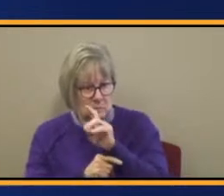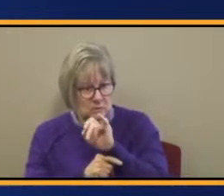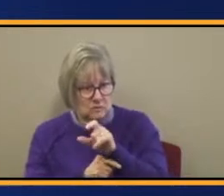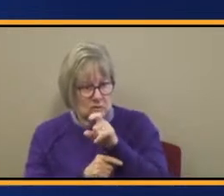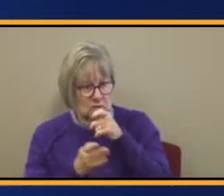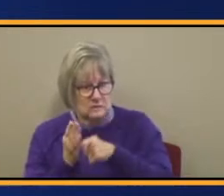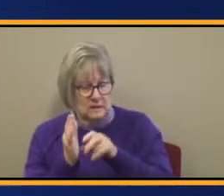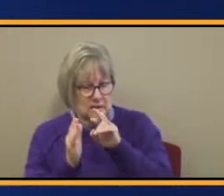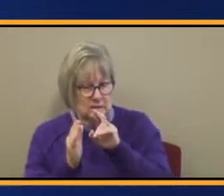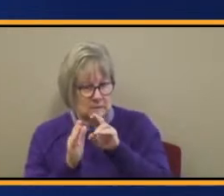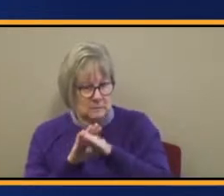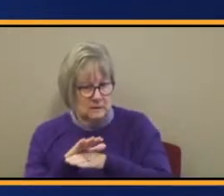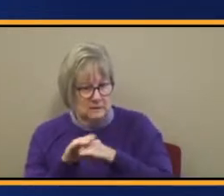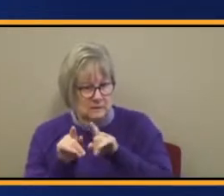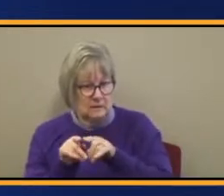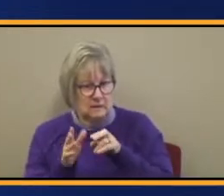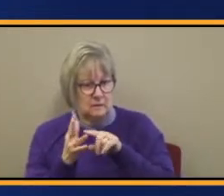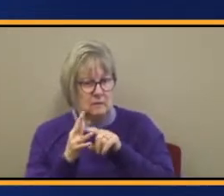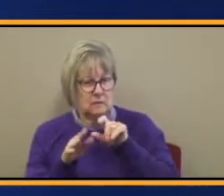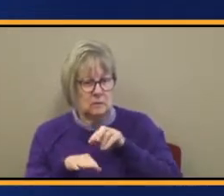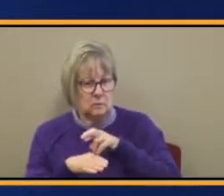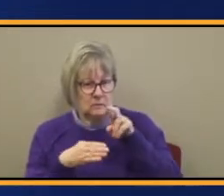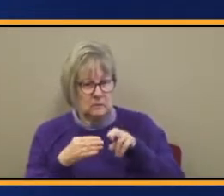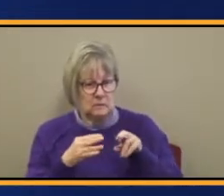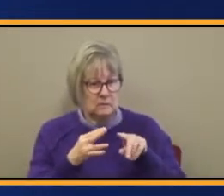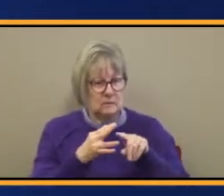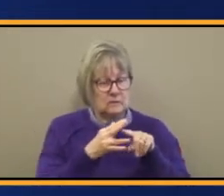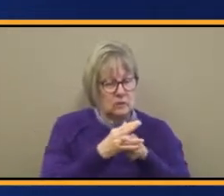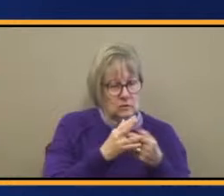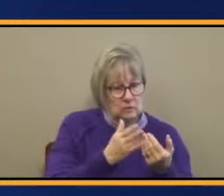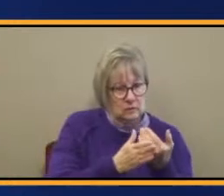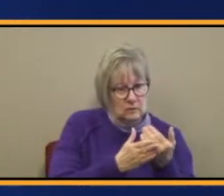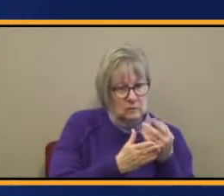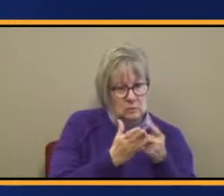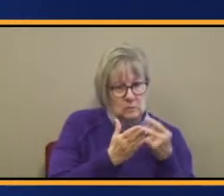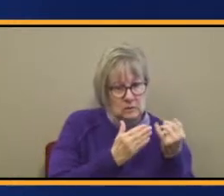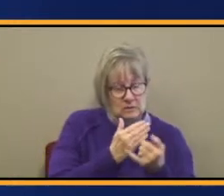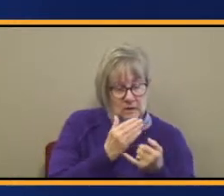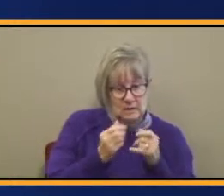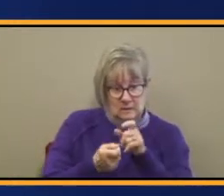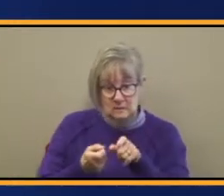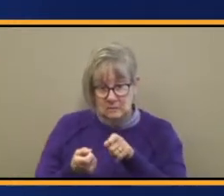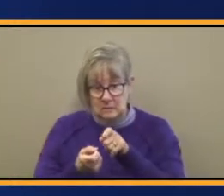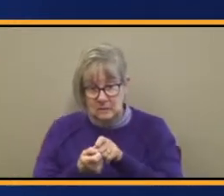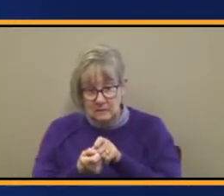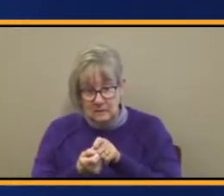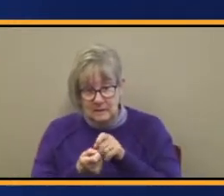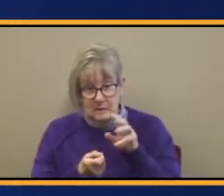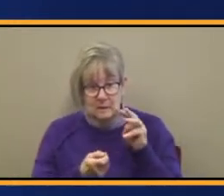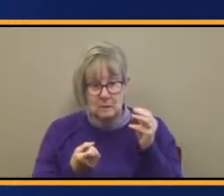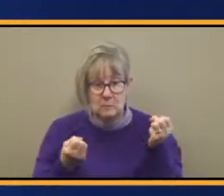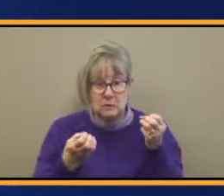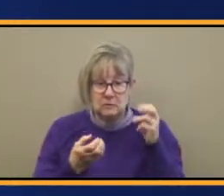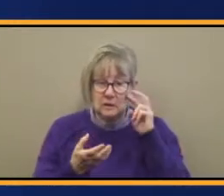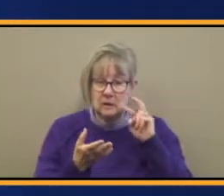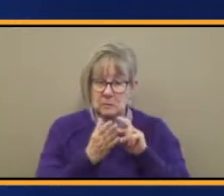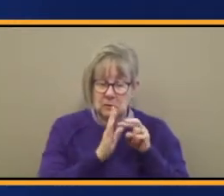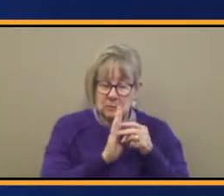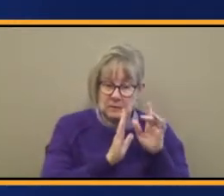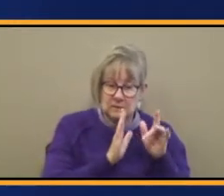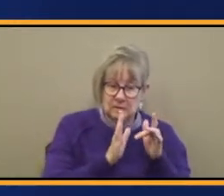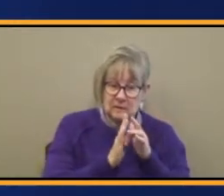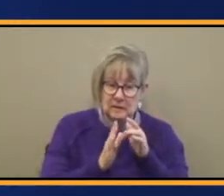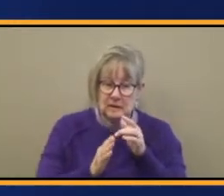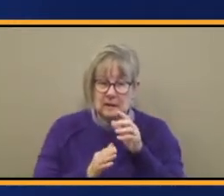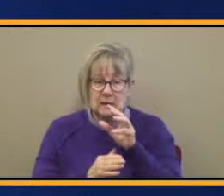result of the implementation and the build of these new projects? Specifically, the multipurpose center, the Mexican